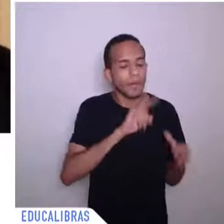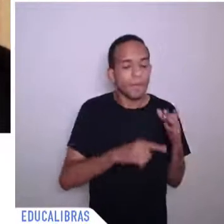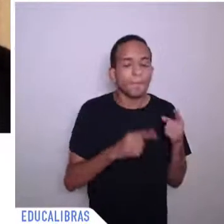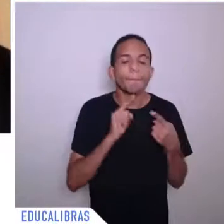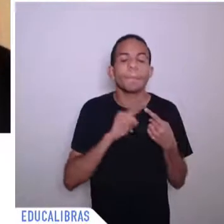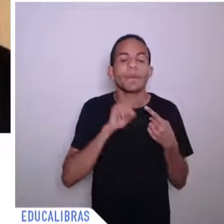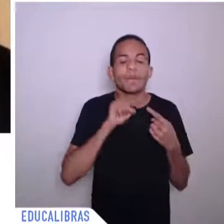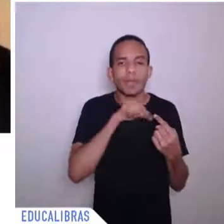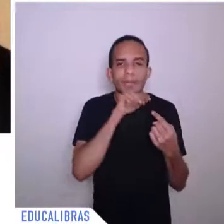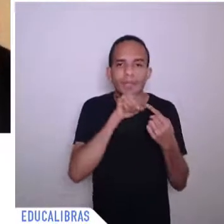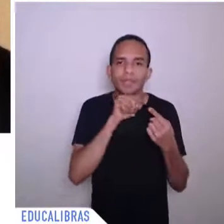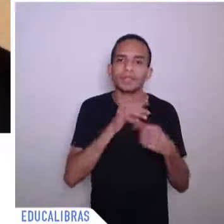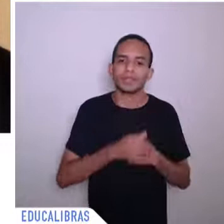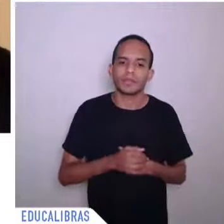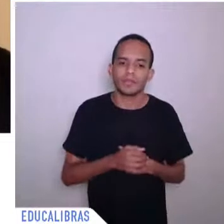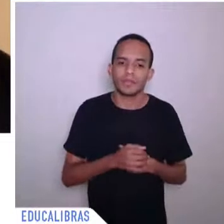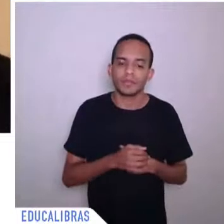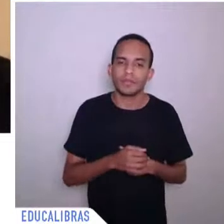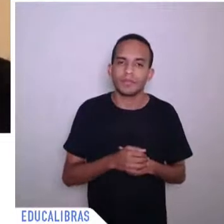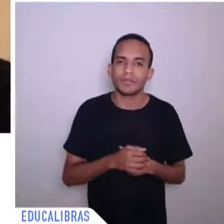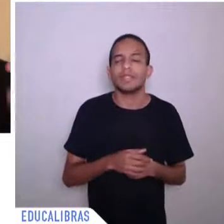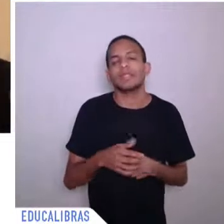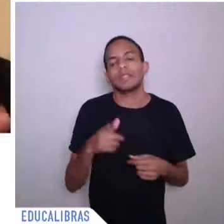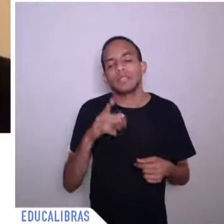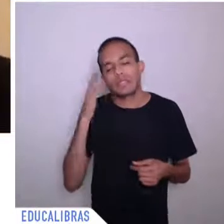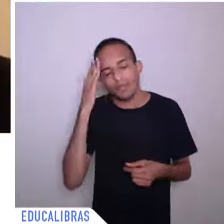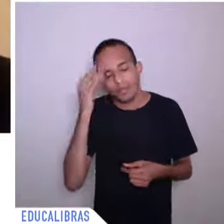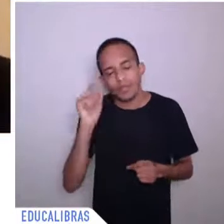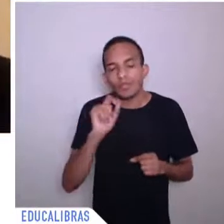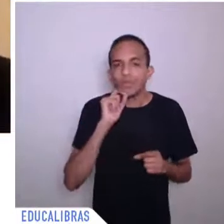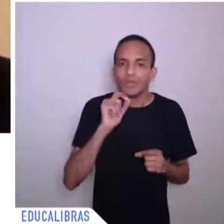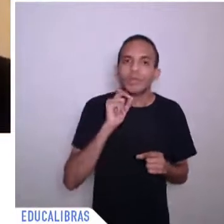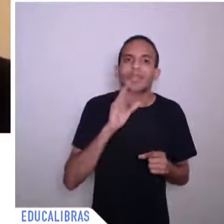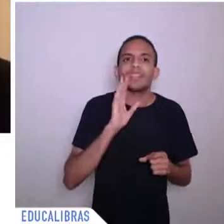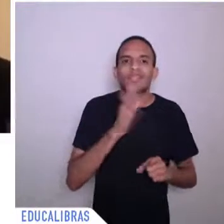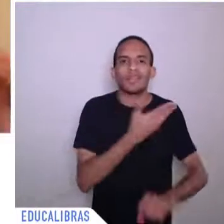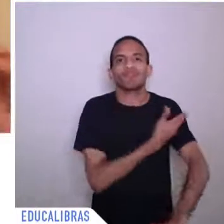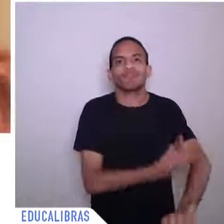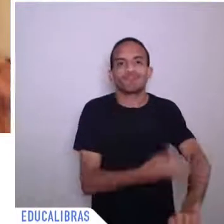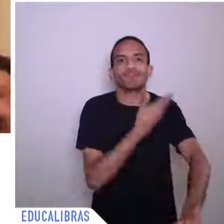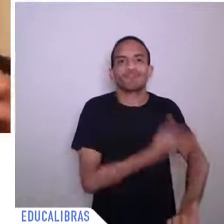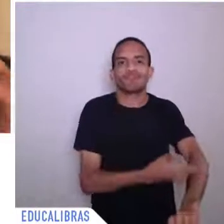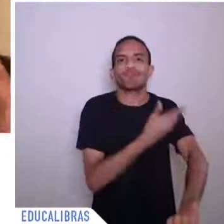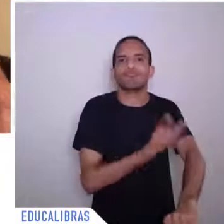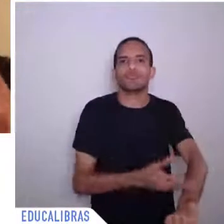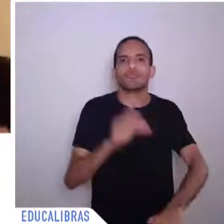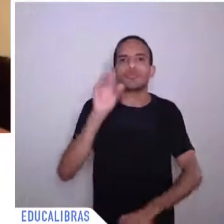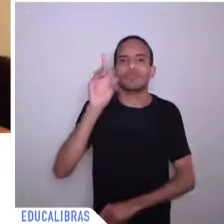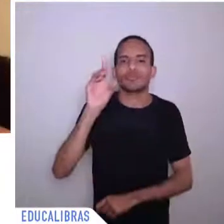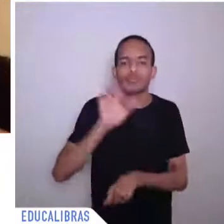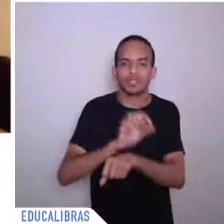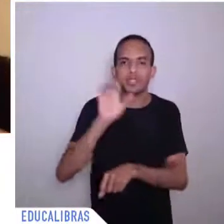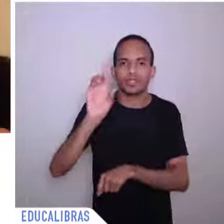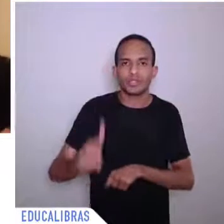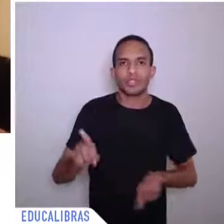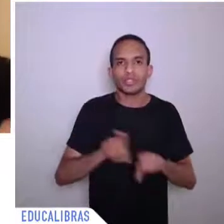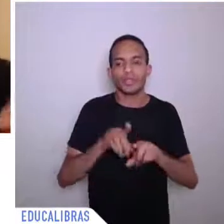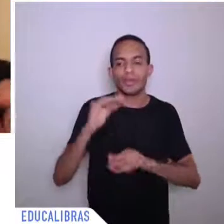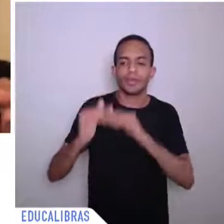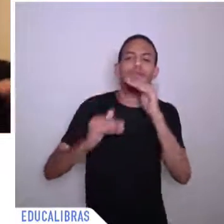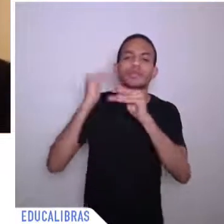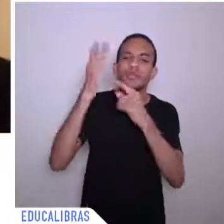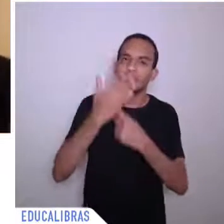it's not suppressed. This is the first homework for us all here, considering the vices of the